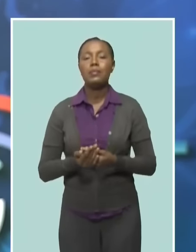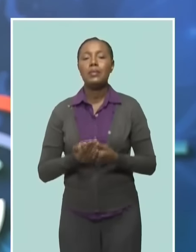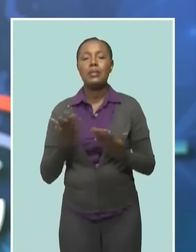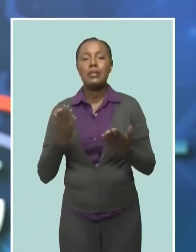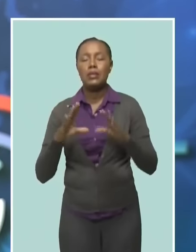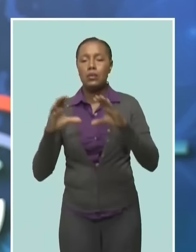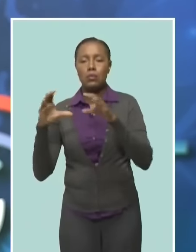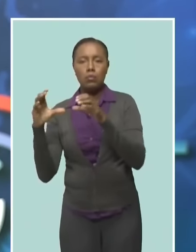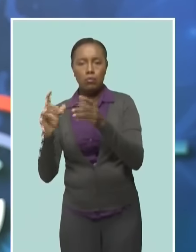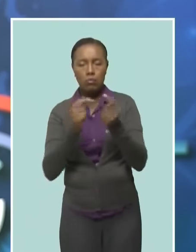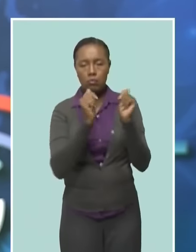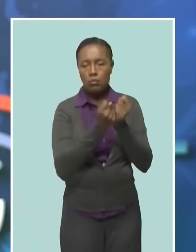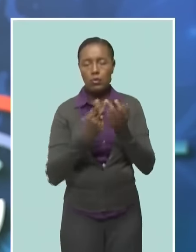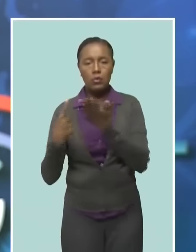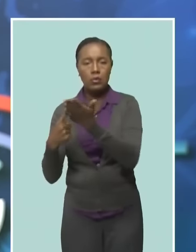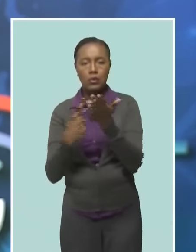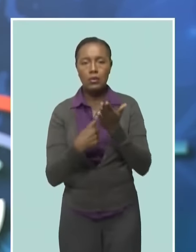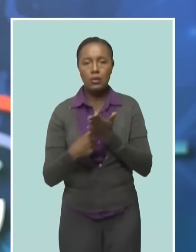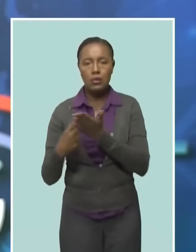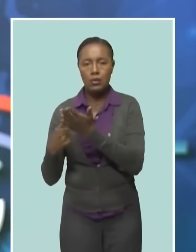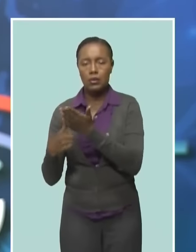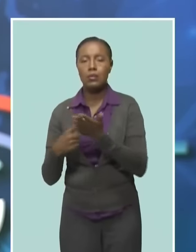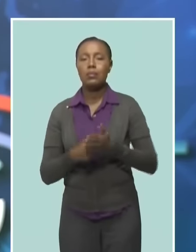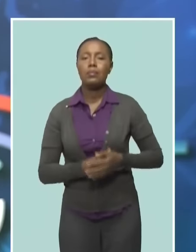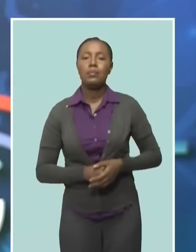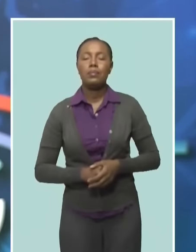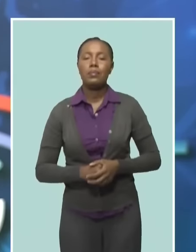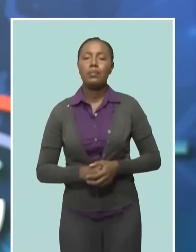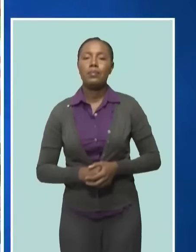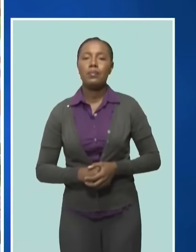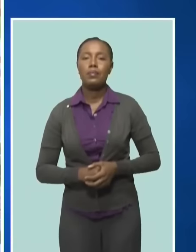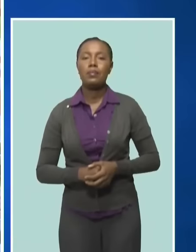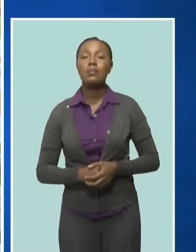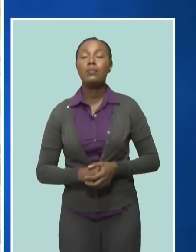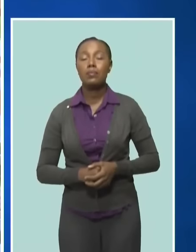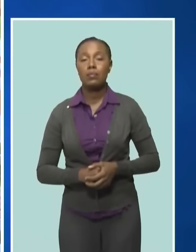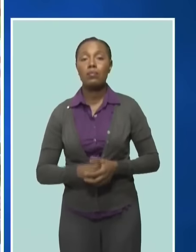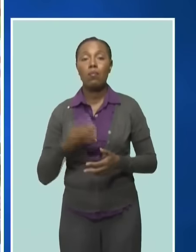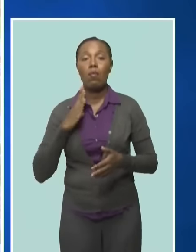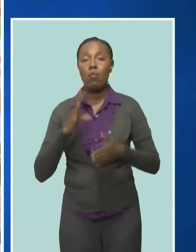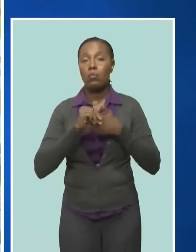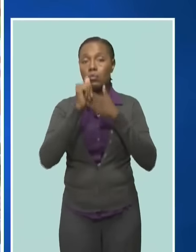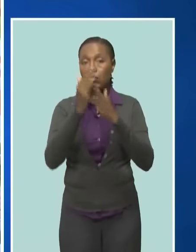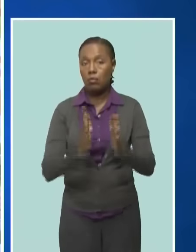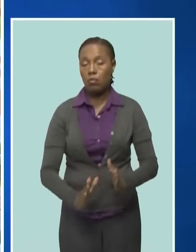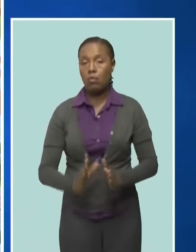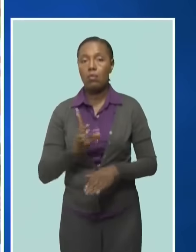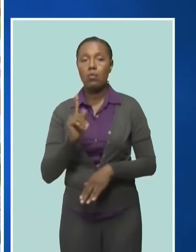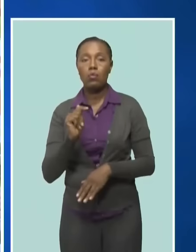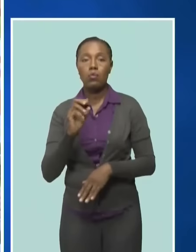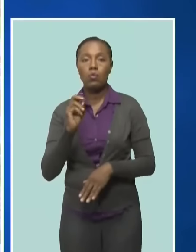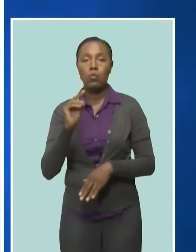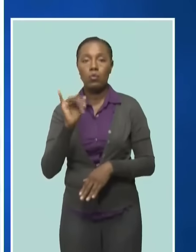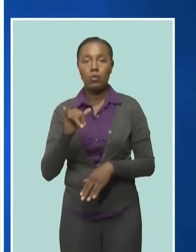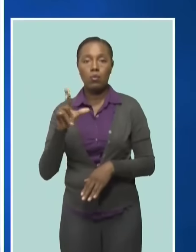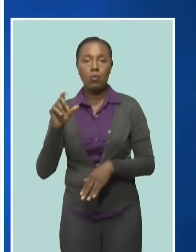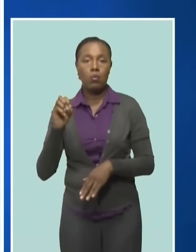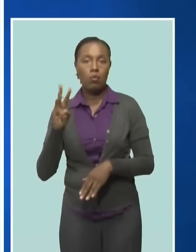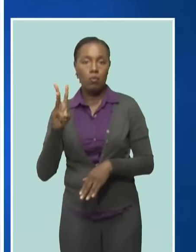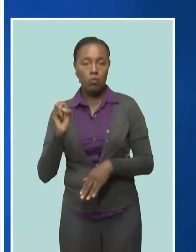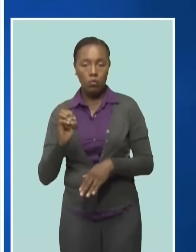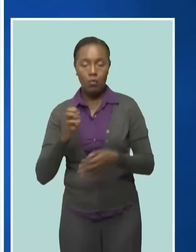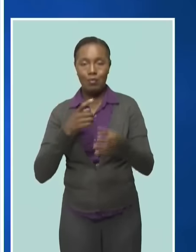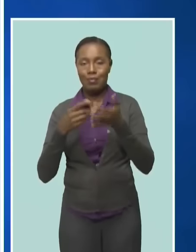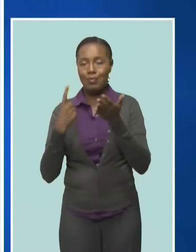down and discussed the event with Trevor Thorpe. Congress Director Tony Lowe tells the business report the event is